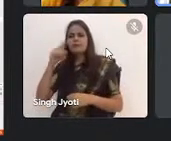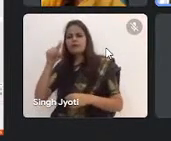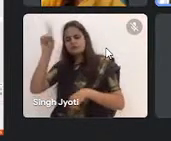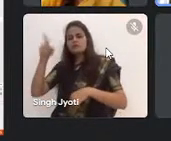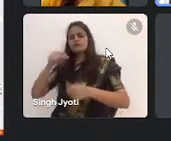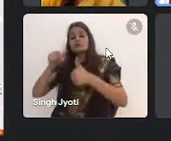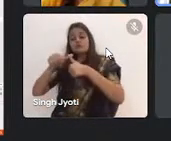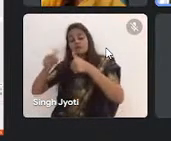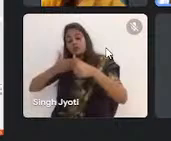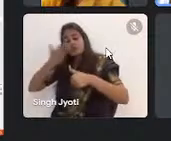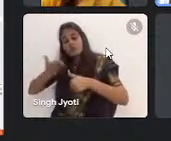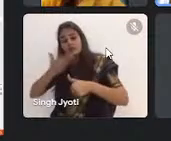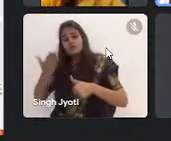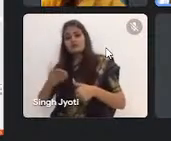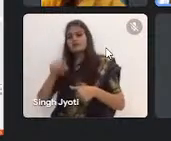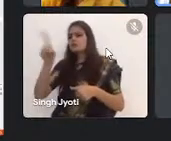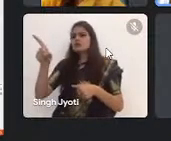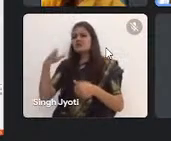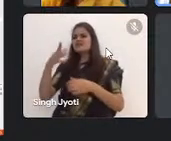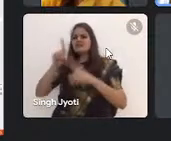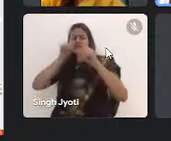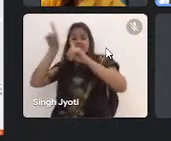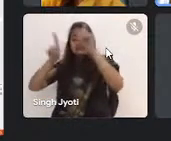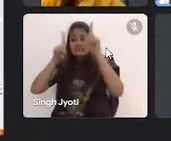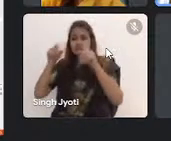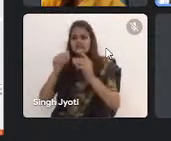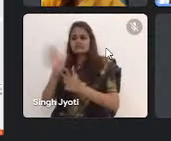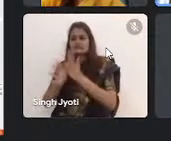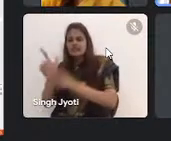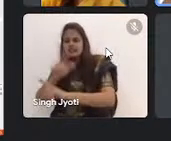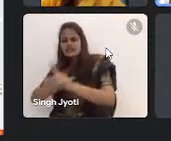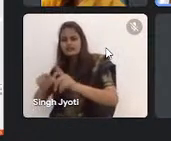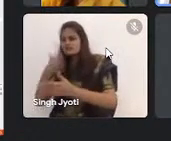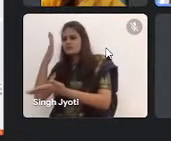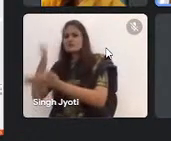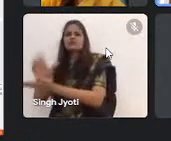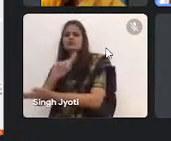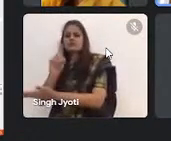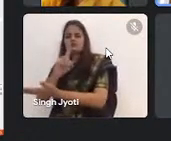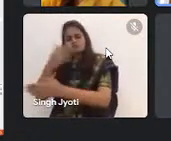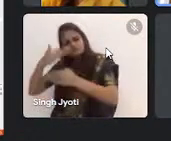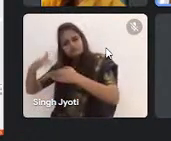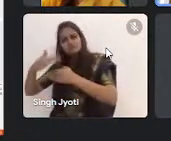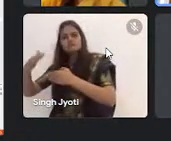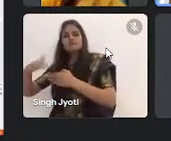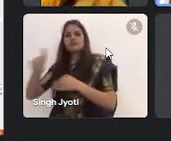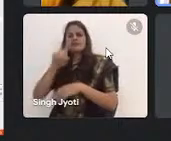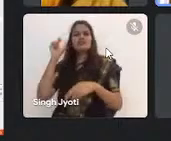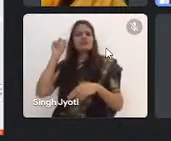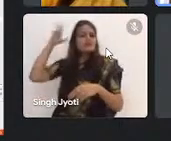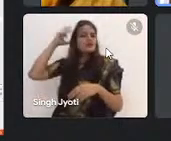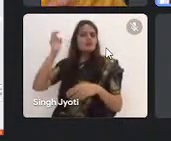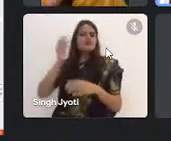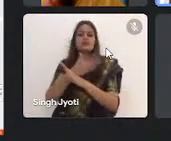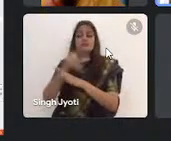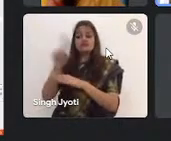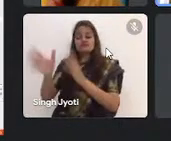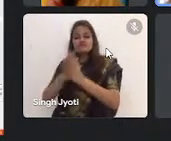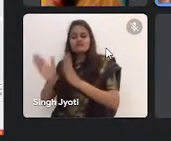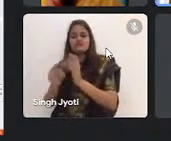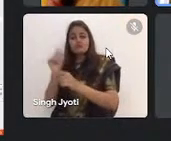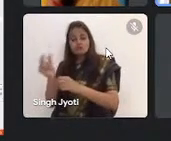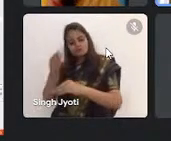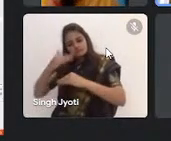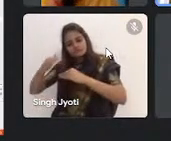use sign language before implantation. And the explanation is that if